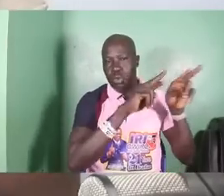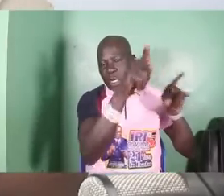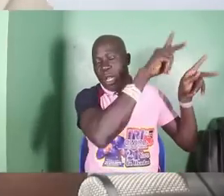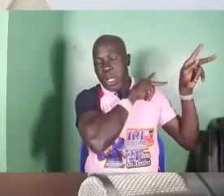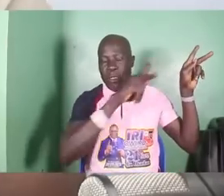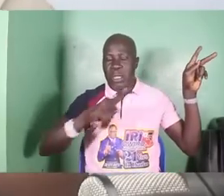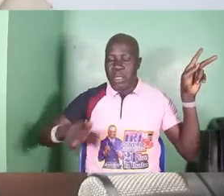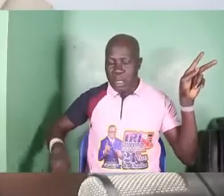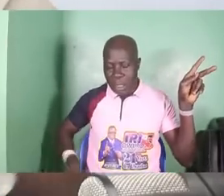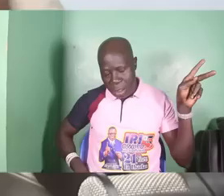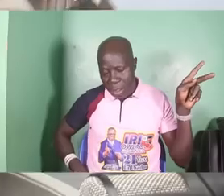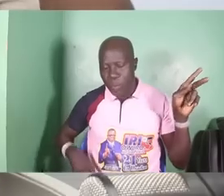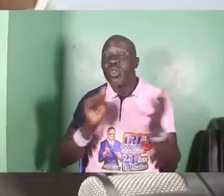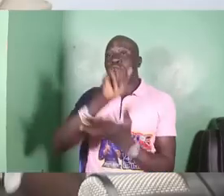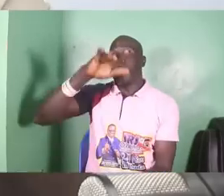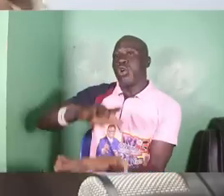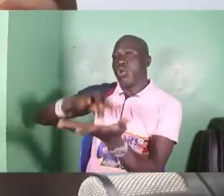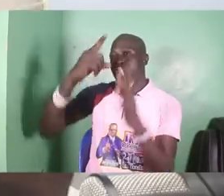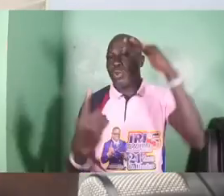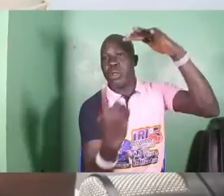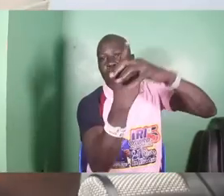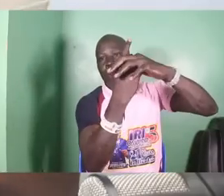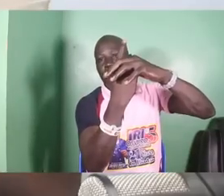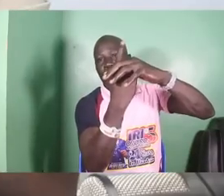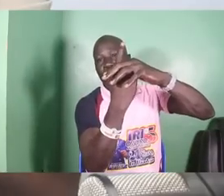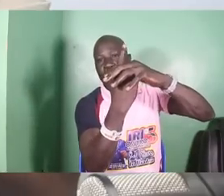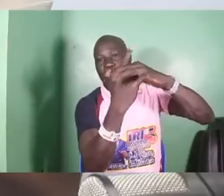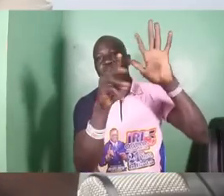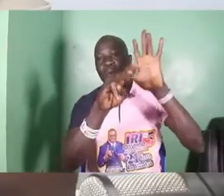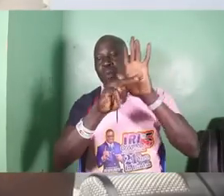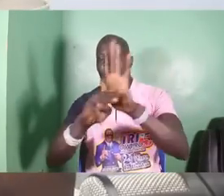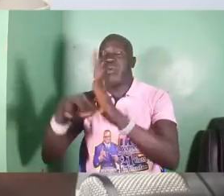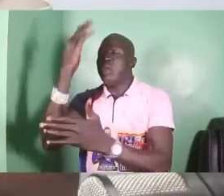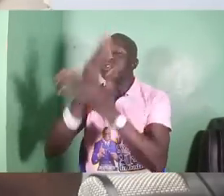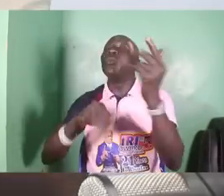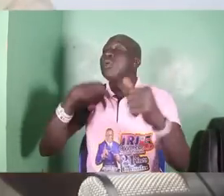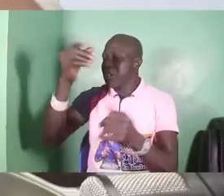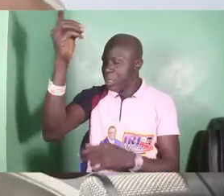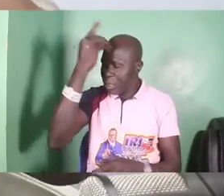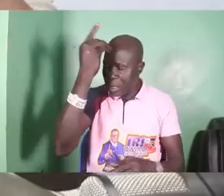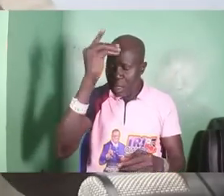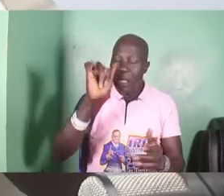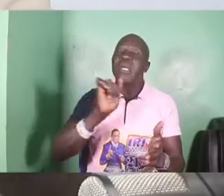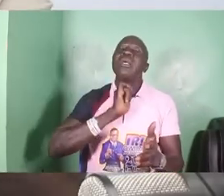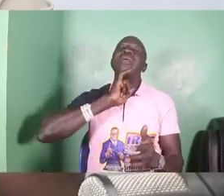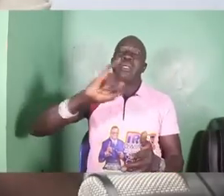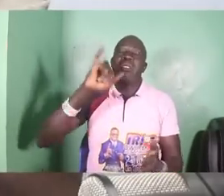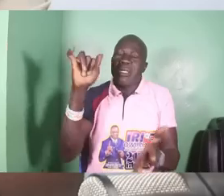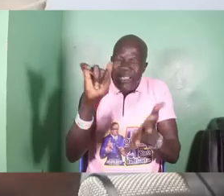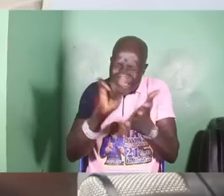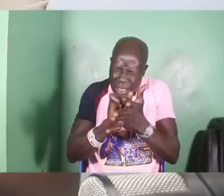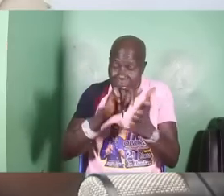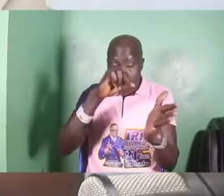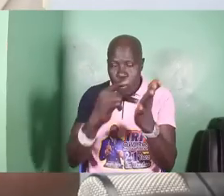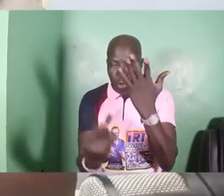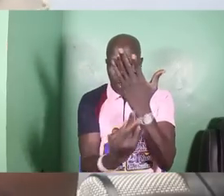about? Amen. You reign as king. Oh, go, daddy. Amen. Your glory will manifest. Somebody said that. The program one echo